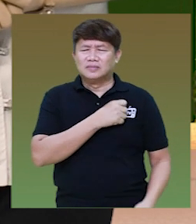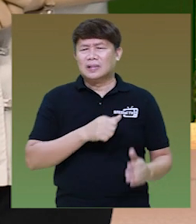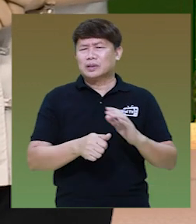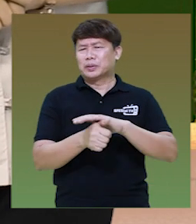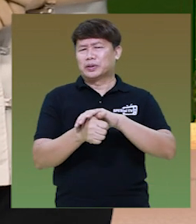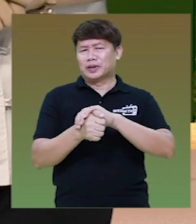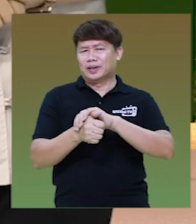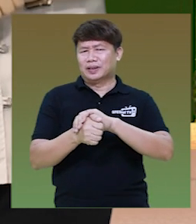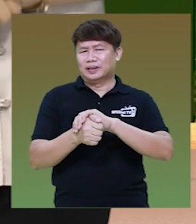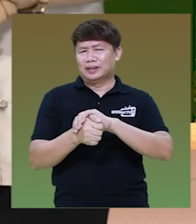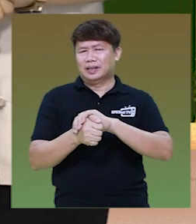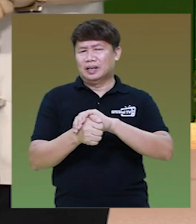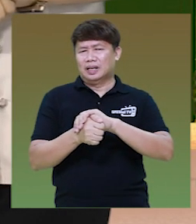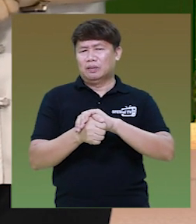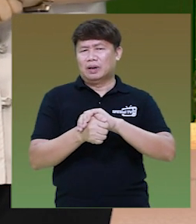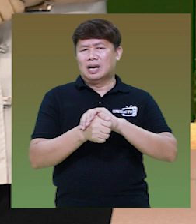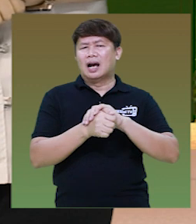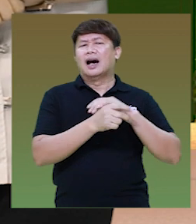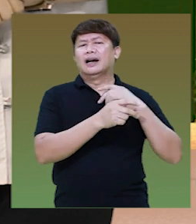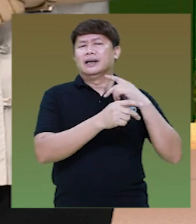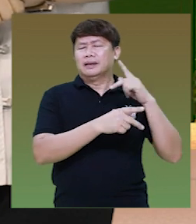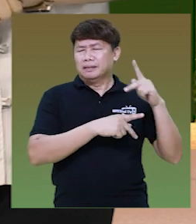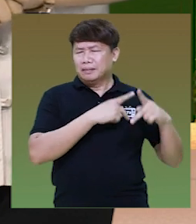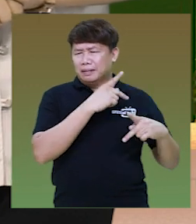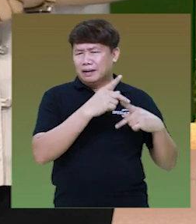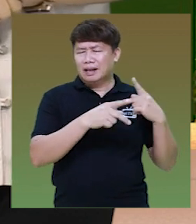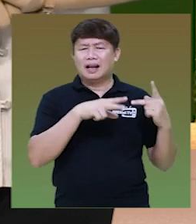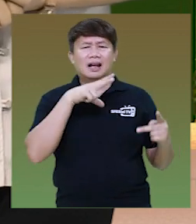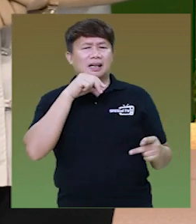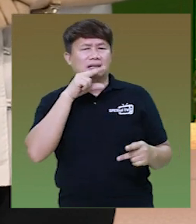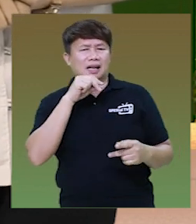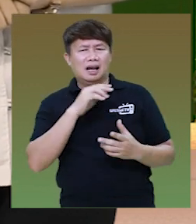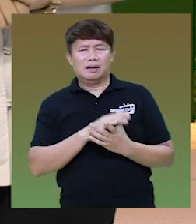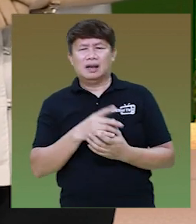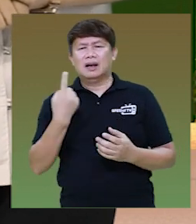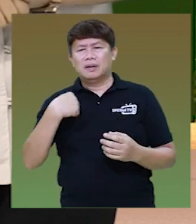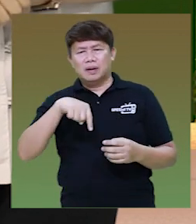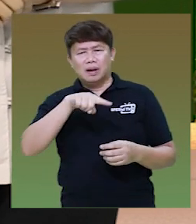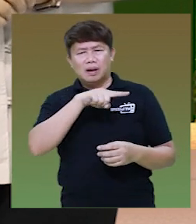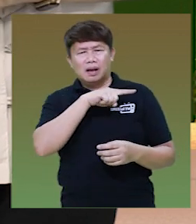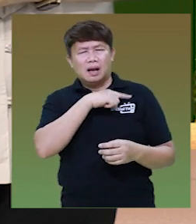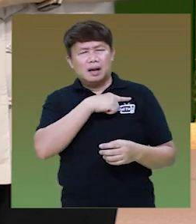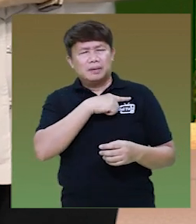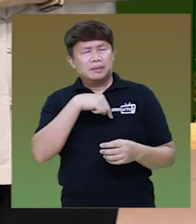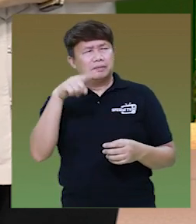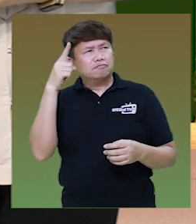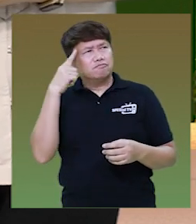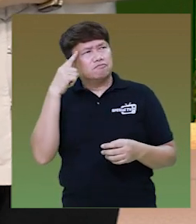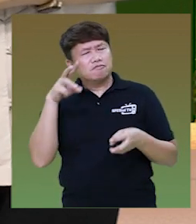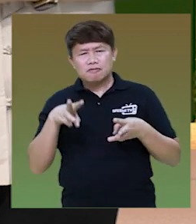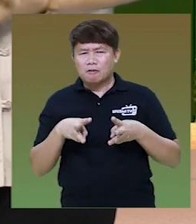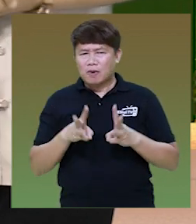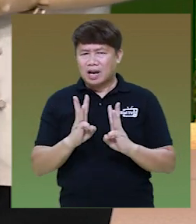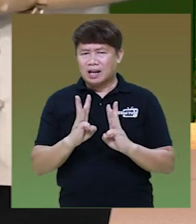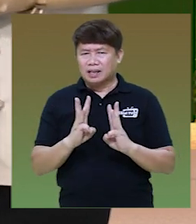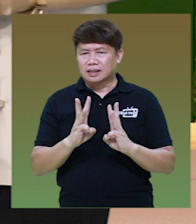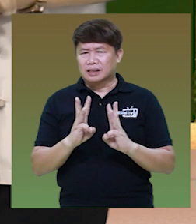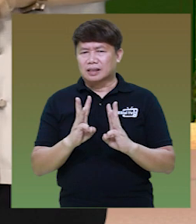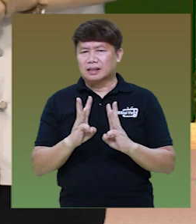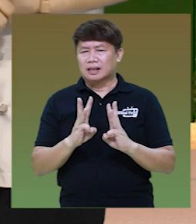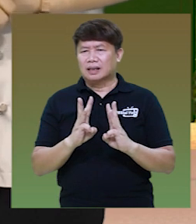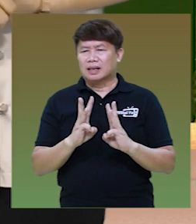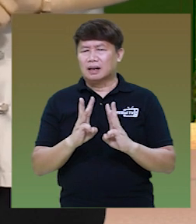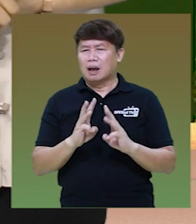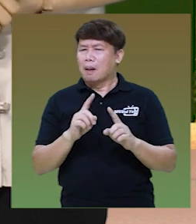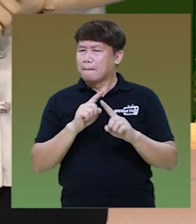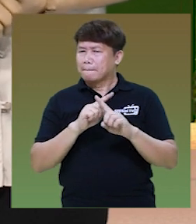so sorry for the turtle. They were kind ducks. "We have thought of a way,"